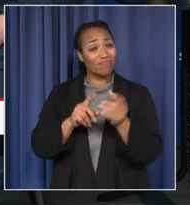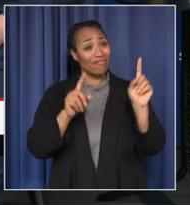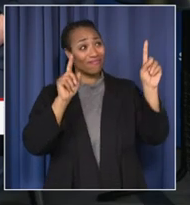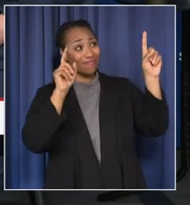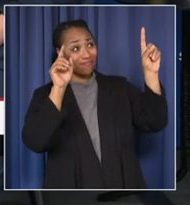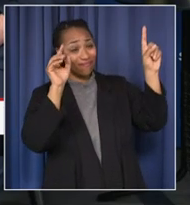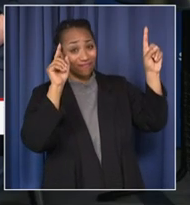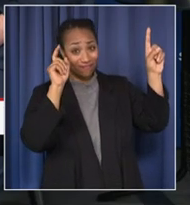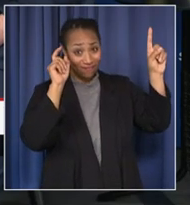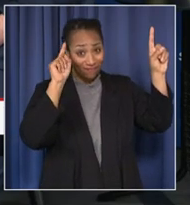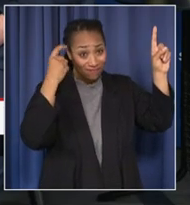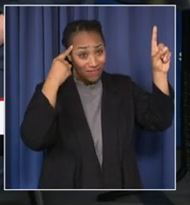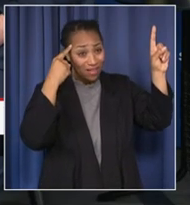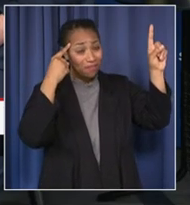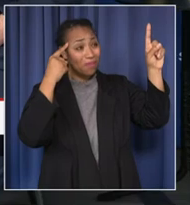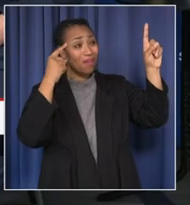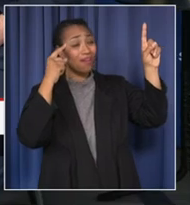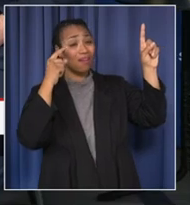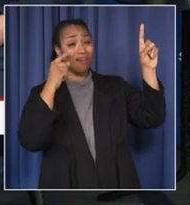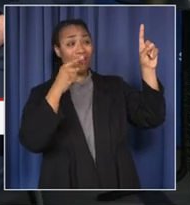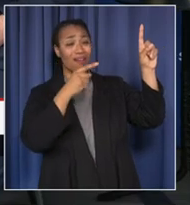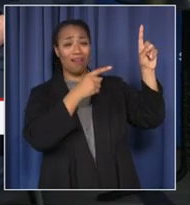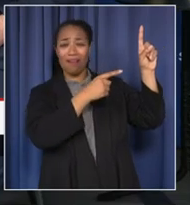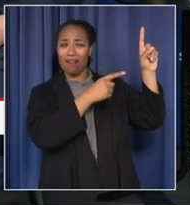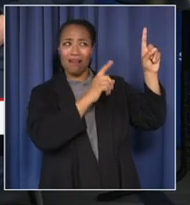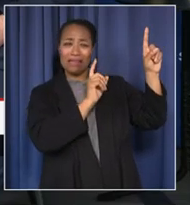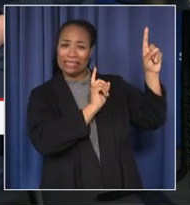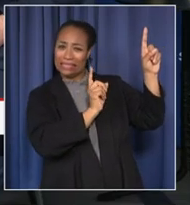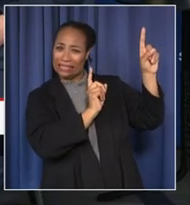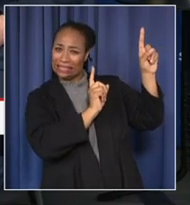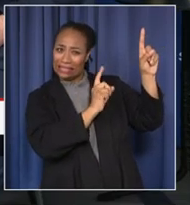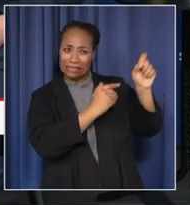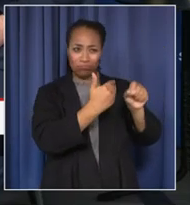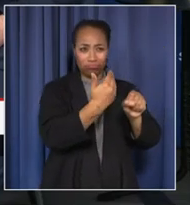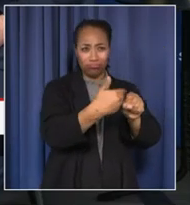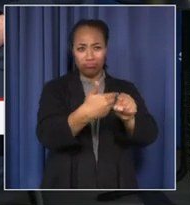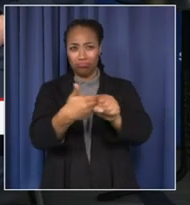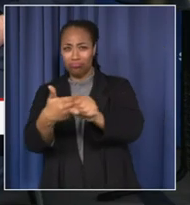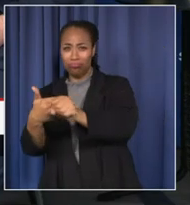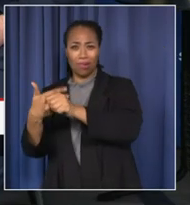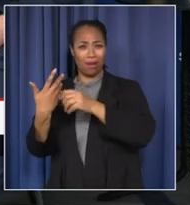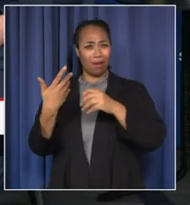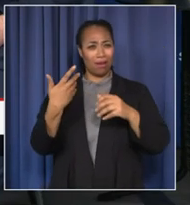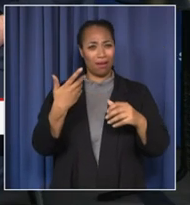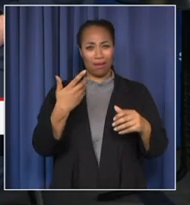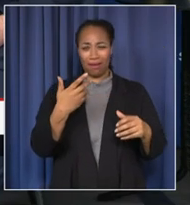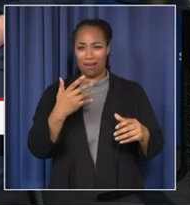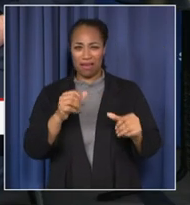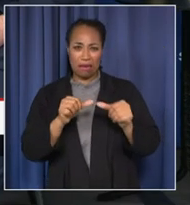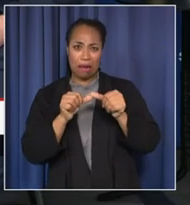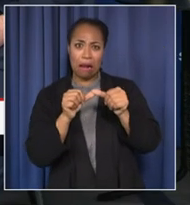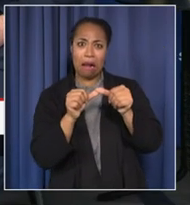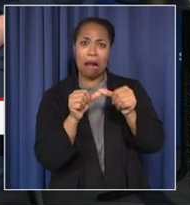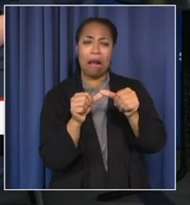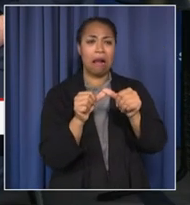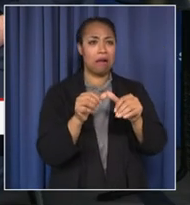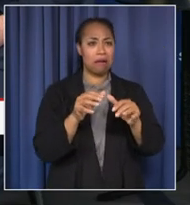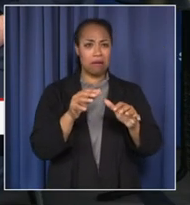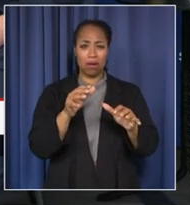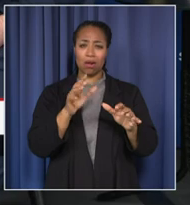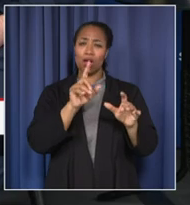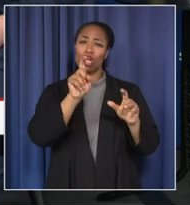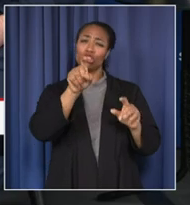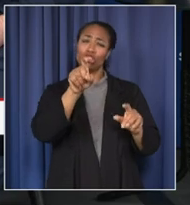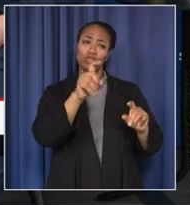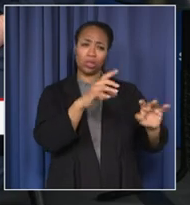not use a chainsaw, but figure out which jobs we need and which jobs we don't. And that can be done